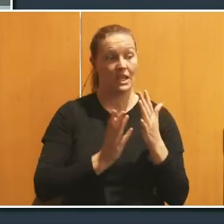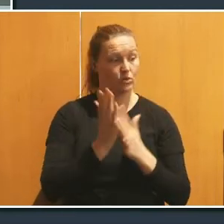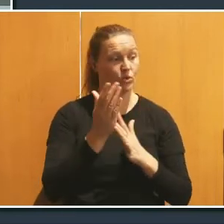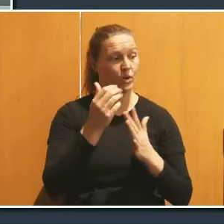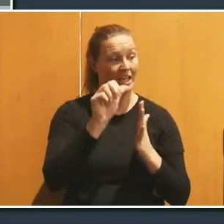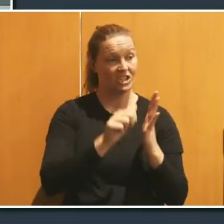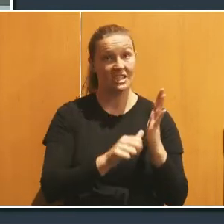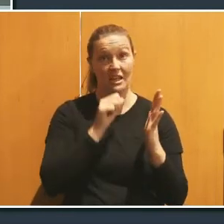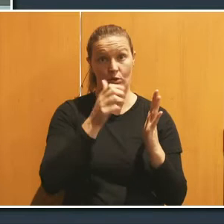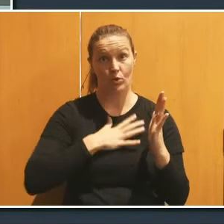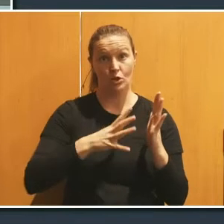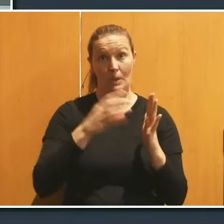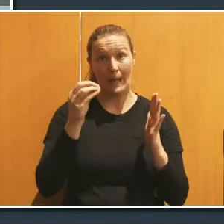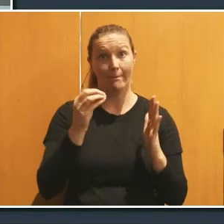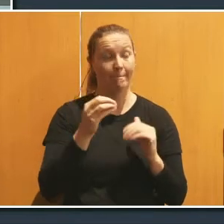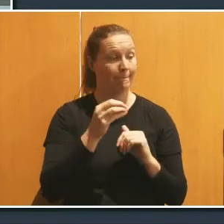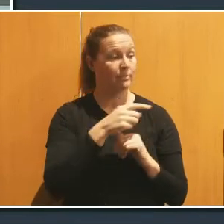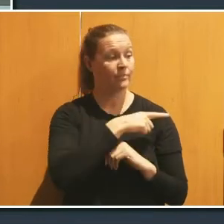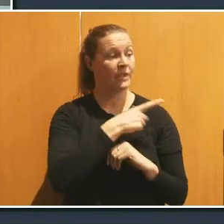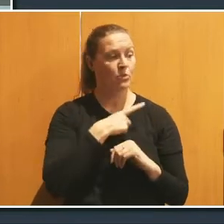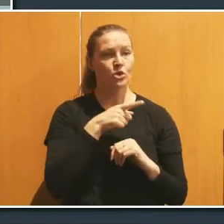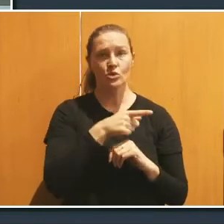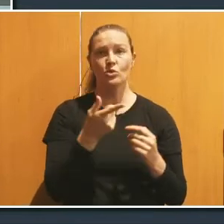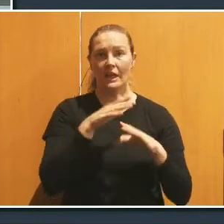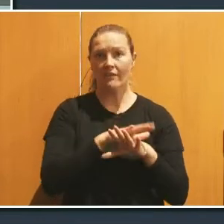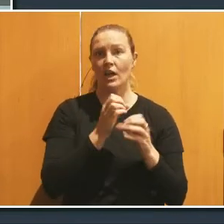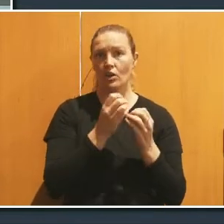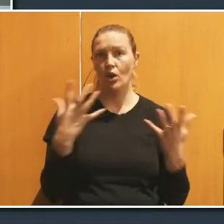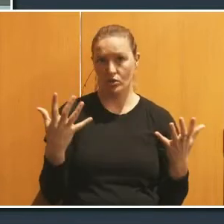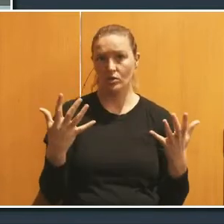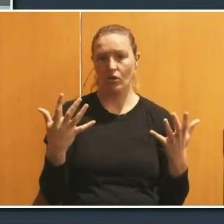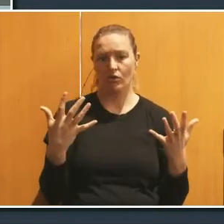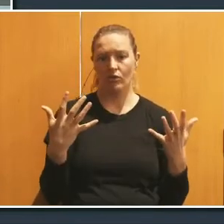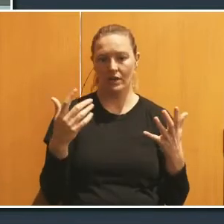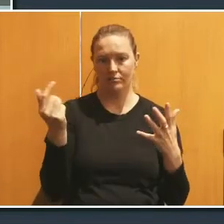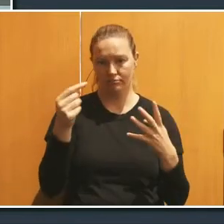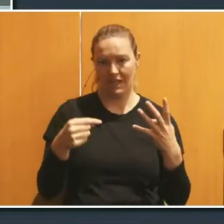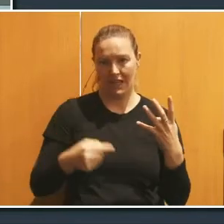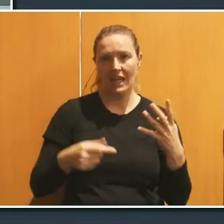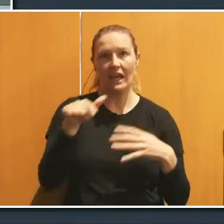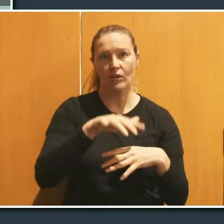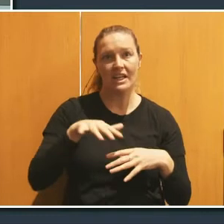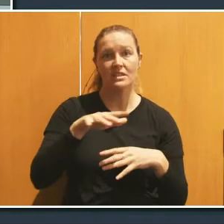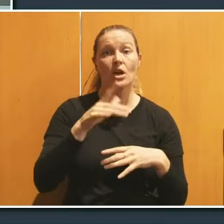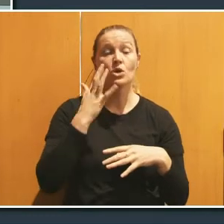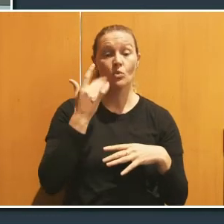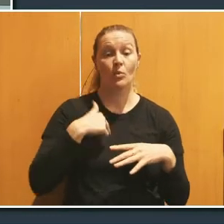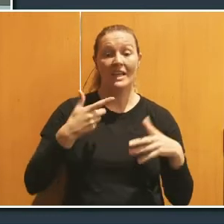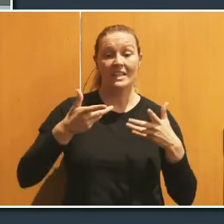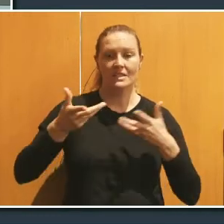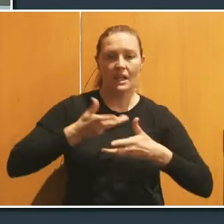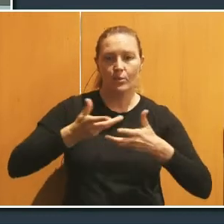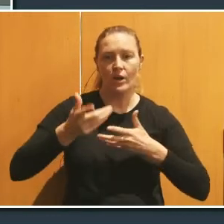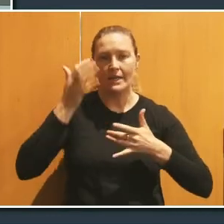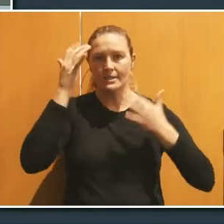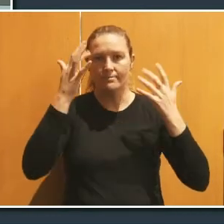pick up a copy on the way out, because Okay. you cover a lot of ground, and I think it would be helpful when we come to our deliberations. We'll be